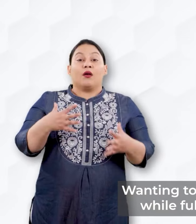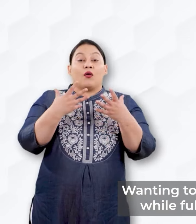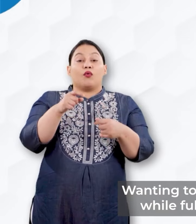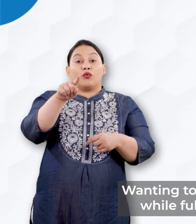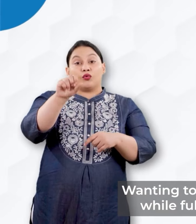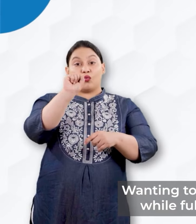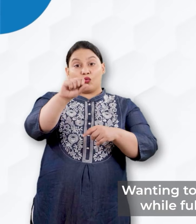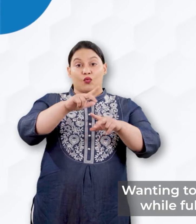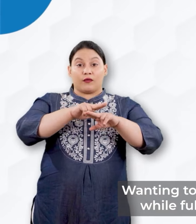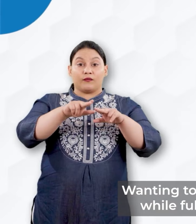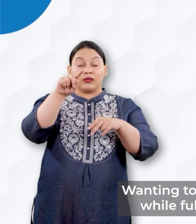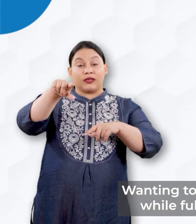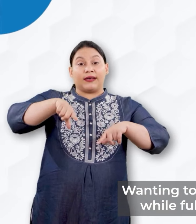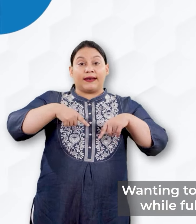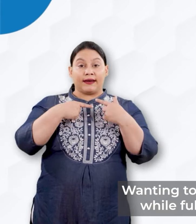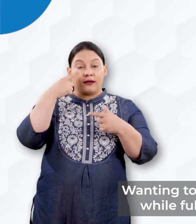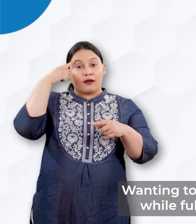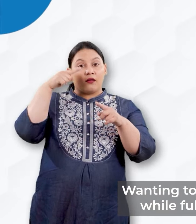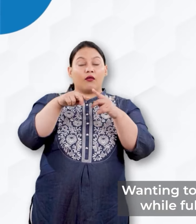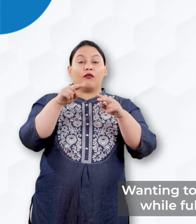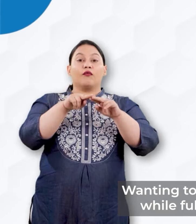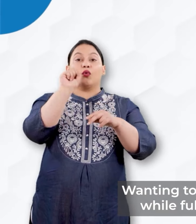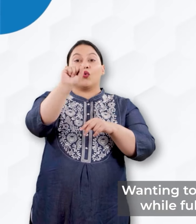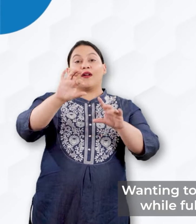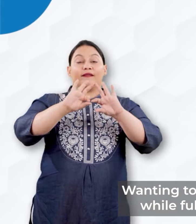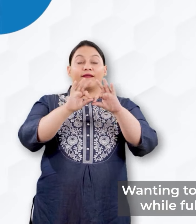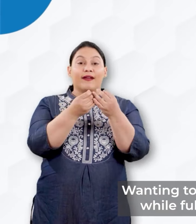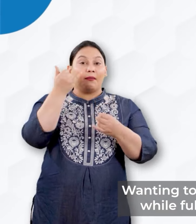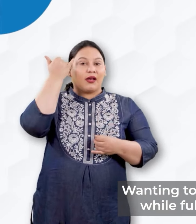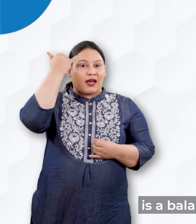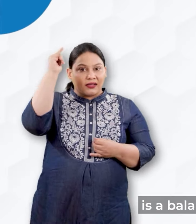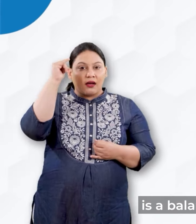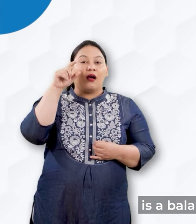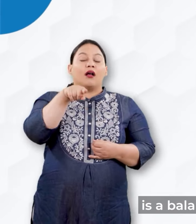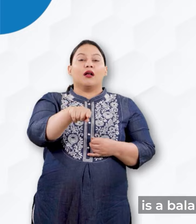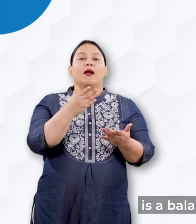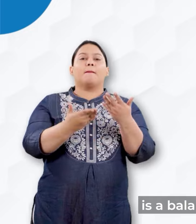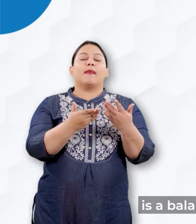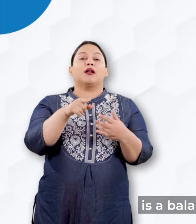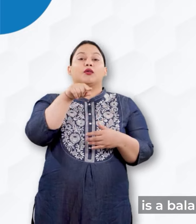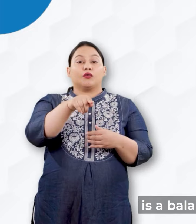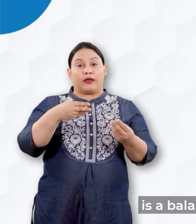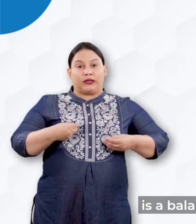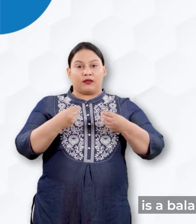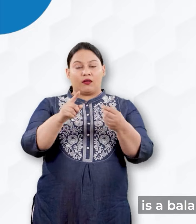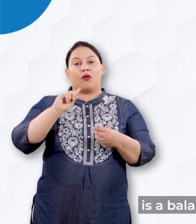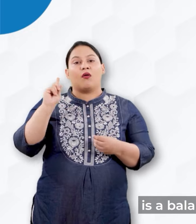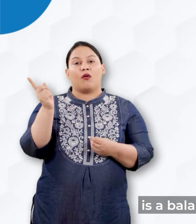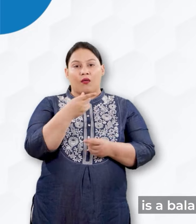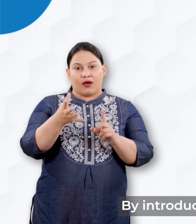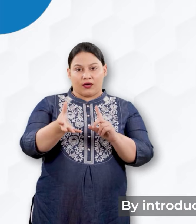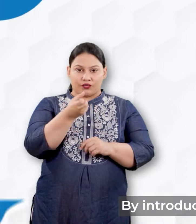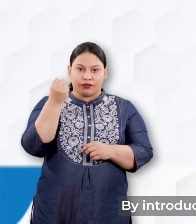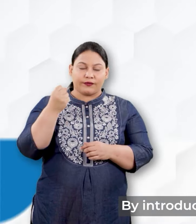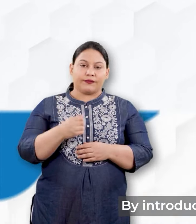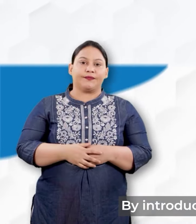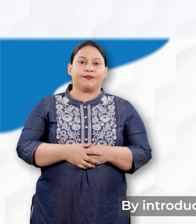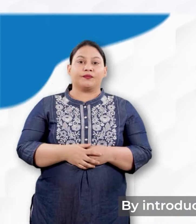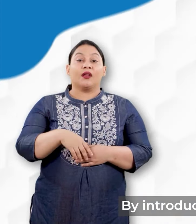Wanting to fulfill your personal ambitions while fulfilling your family's dreams is a balance we all strive to achieve.